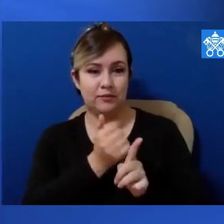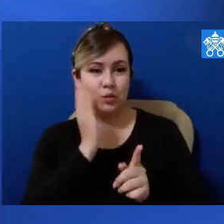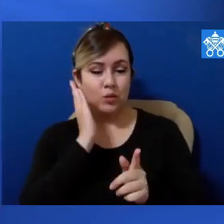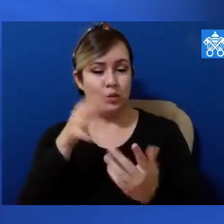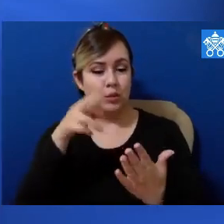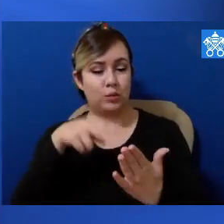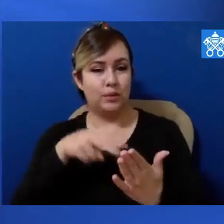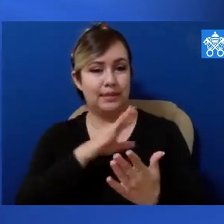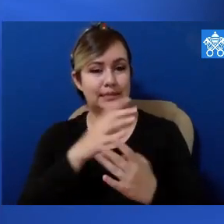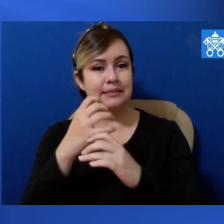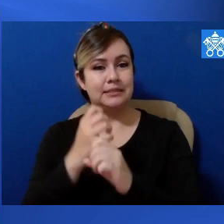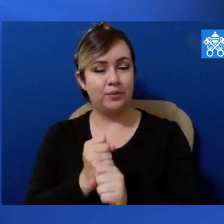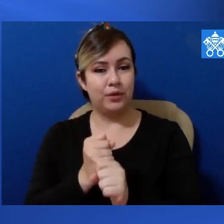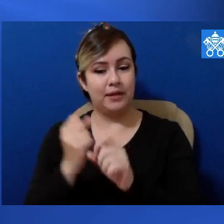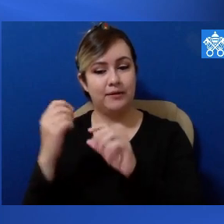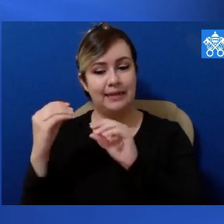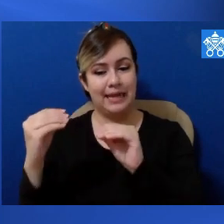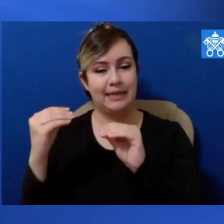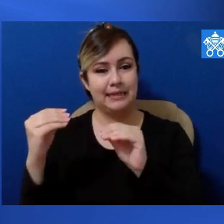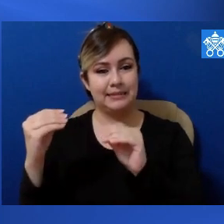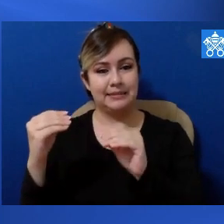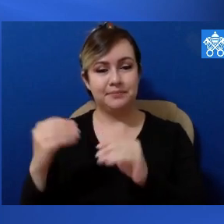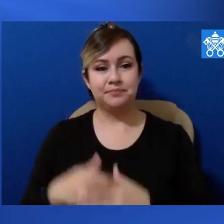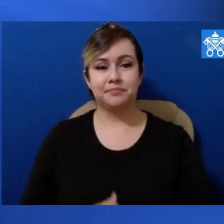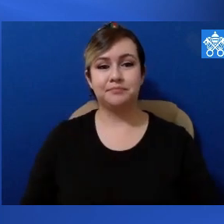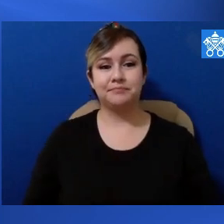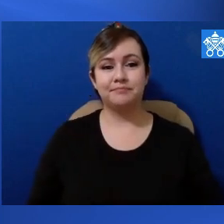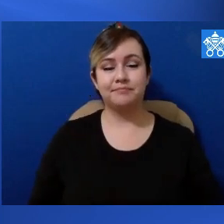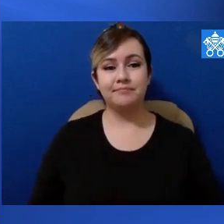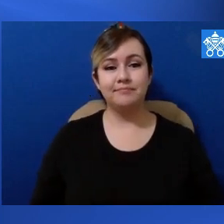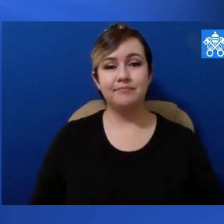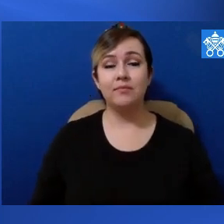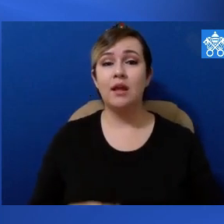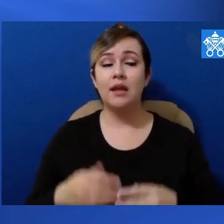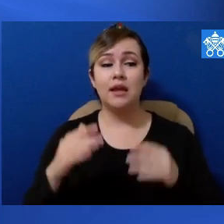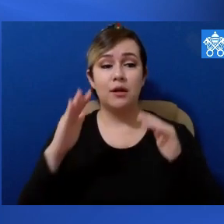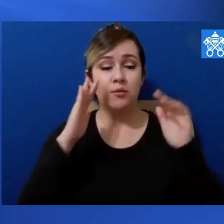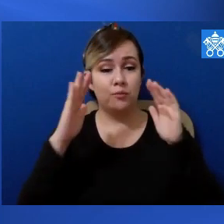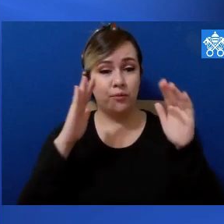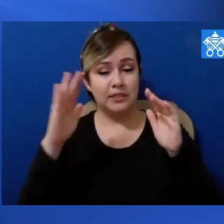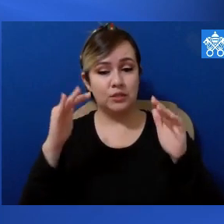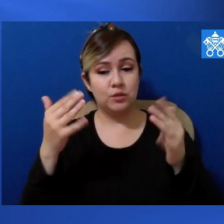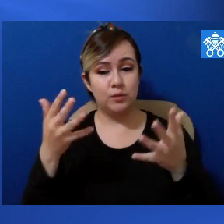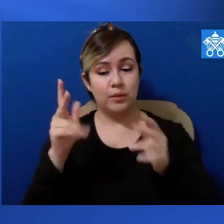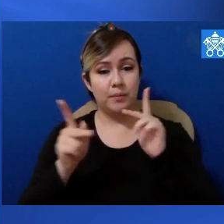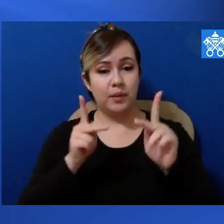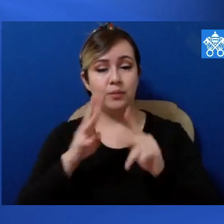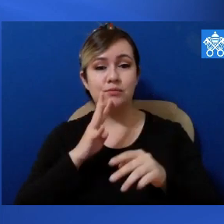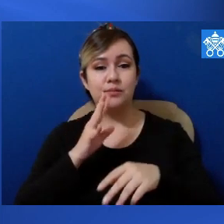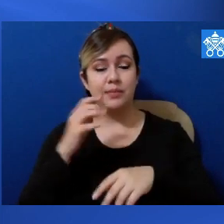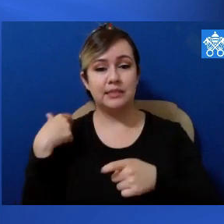the summary of his catechesis in Spanish himself. Deseamos manifestarle